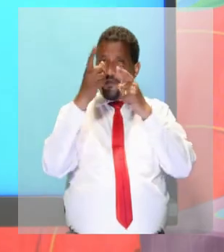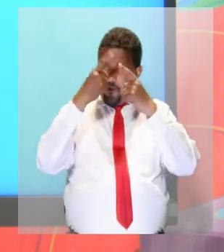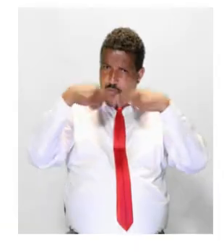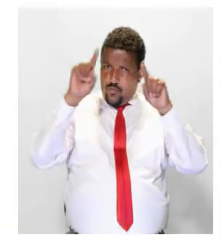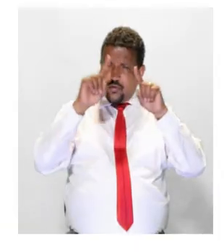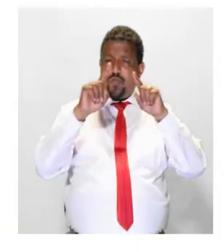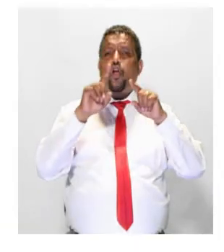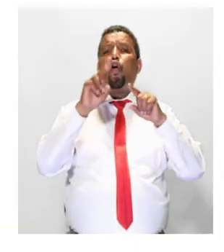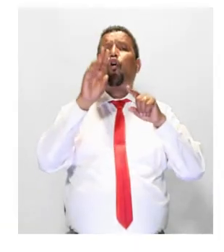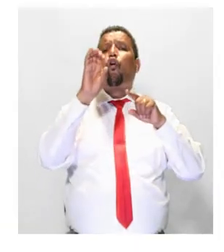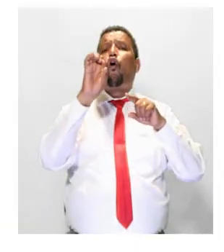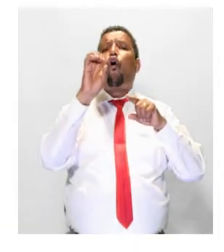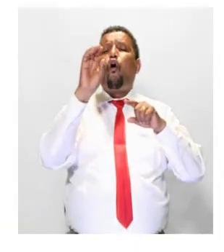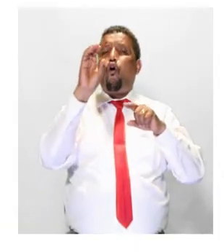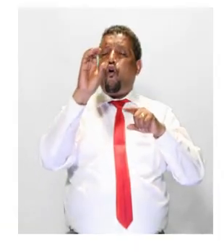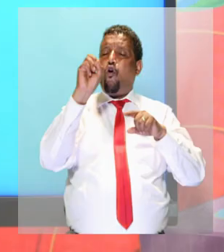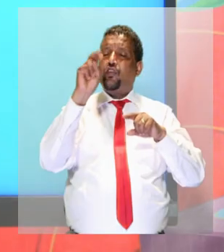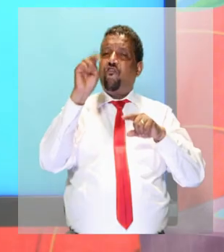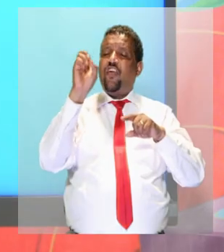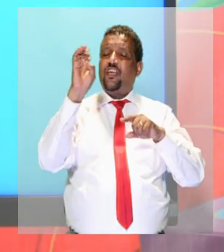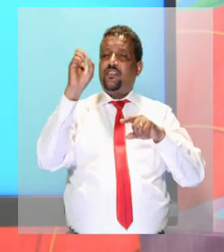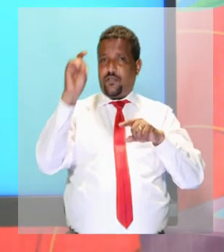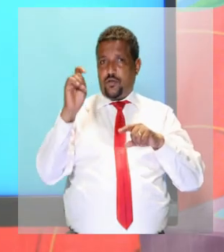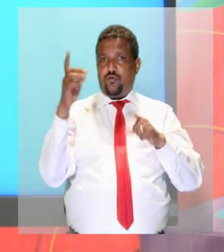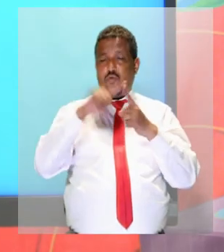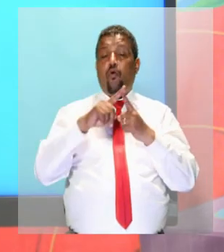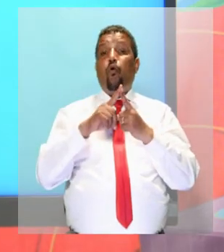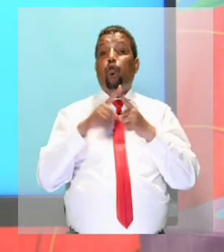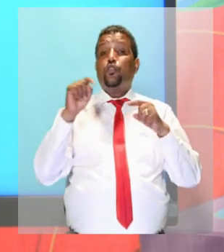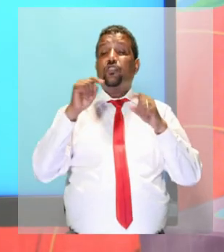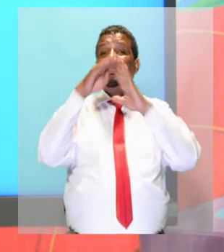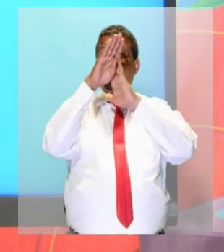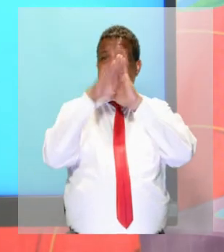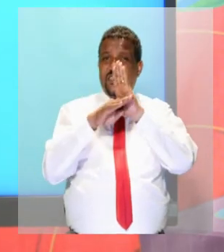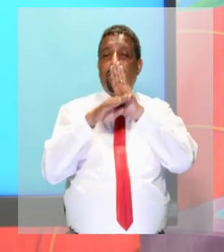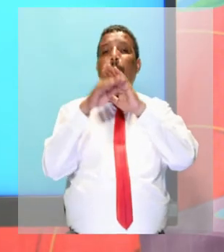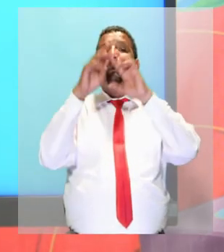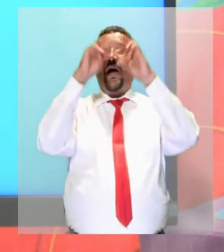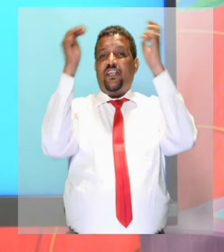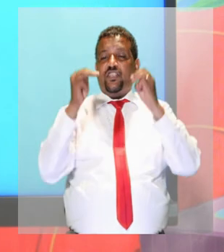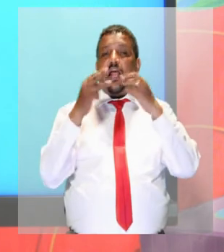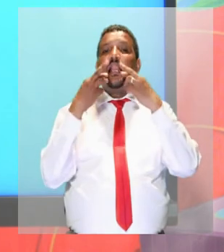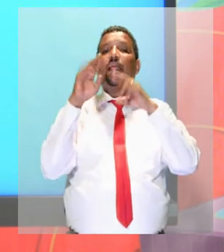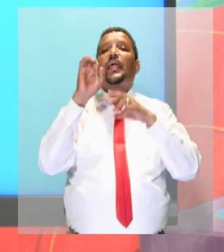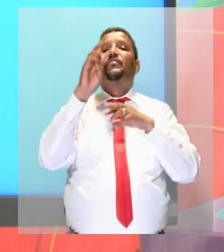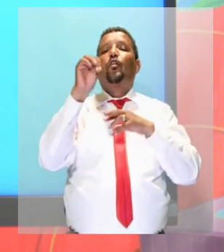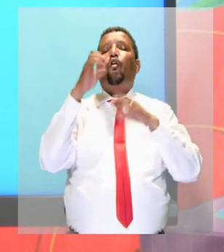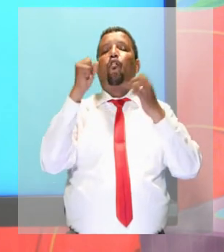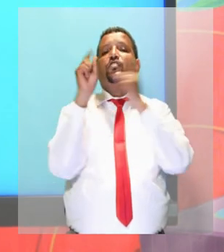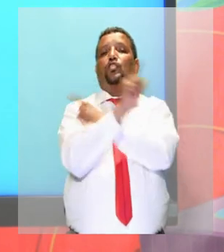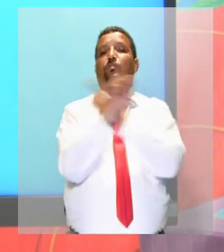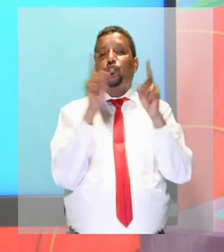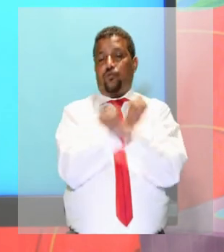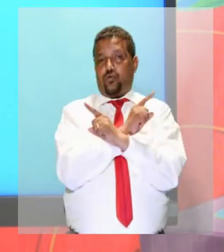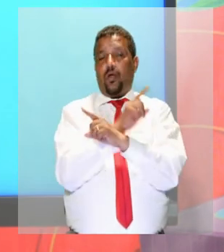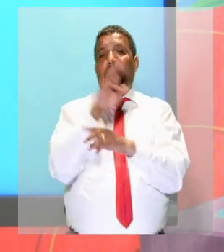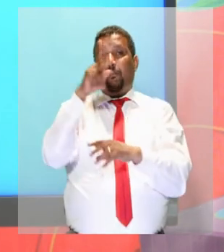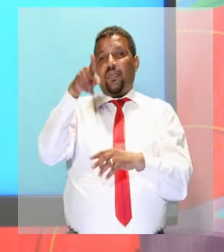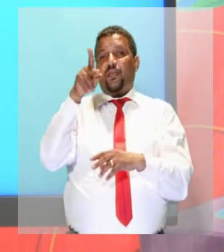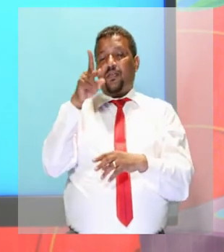convex to the origin due to the principle of diminishing marginal rate of substitution. Due to